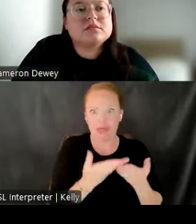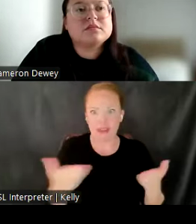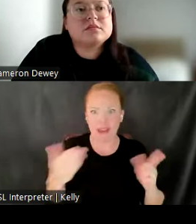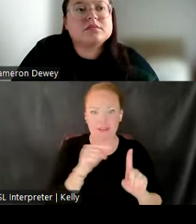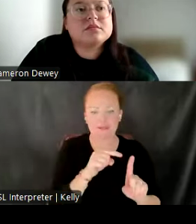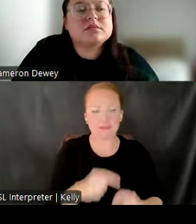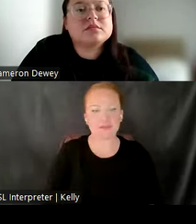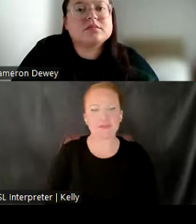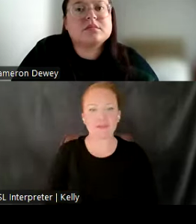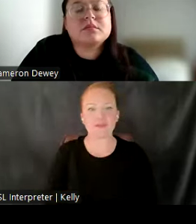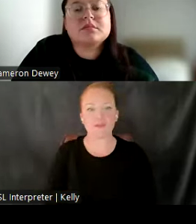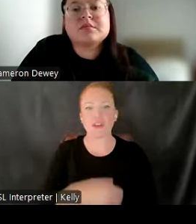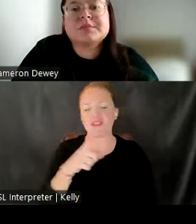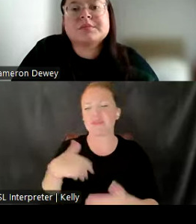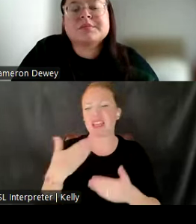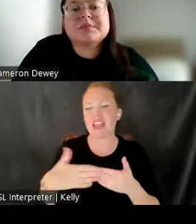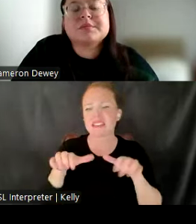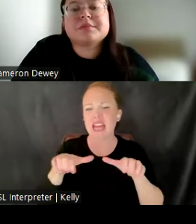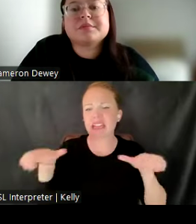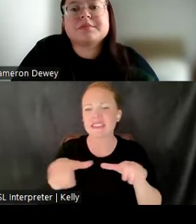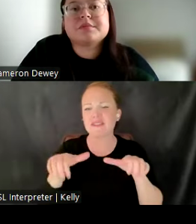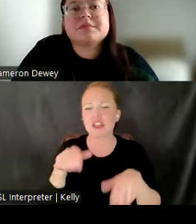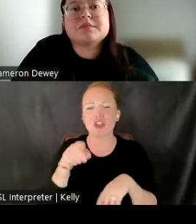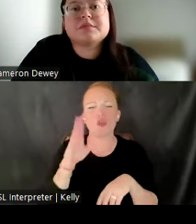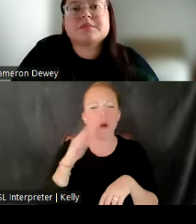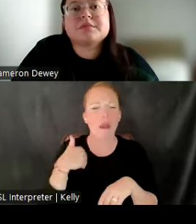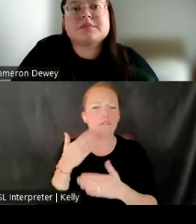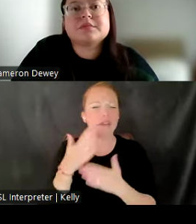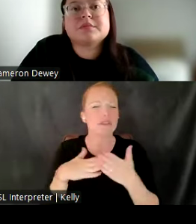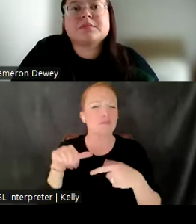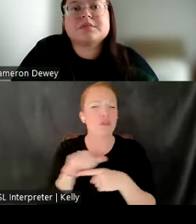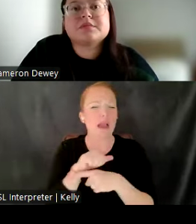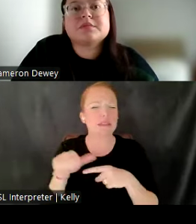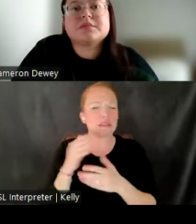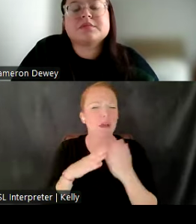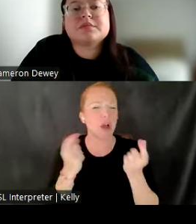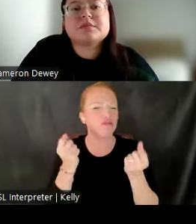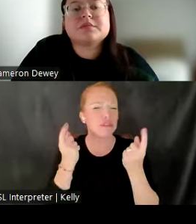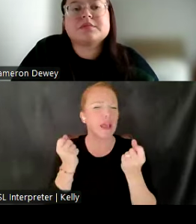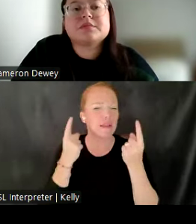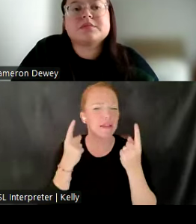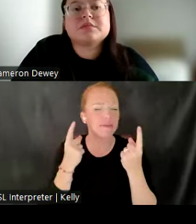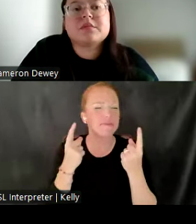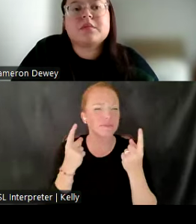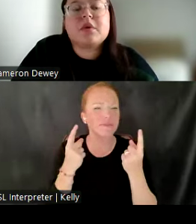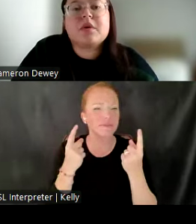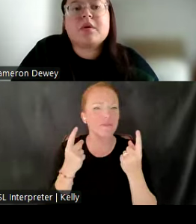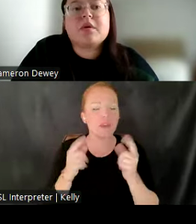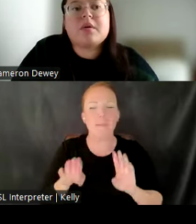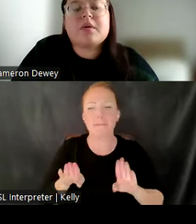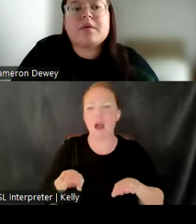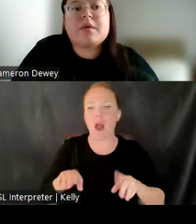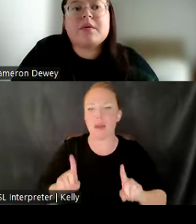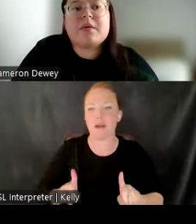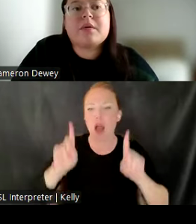do after this slide, you guys will be able to get a little bit of practice of understanding bottom up versus attention